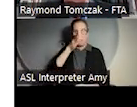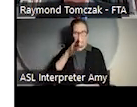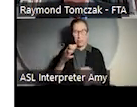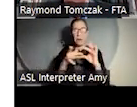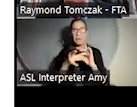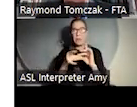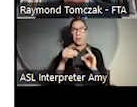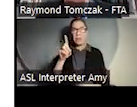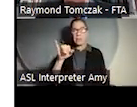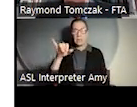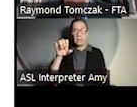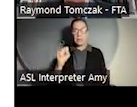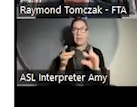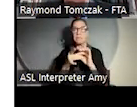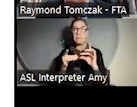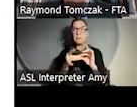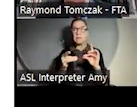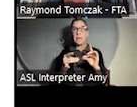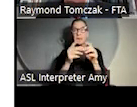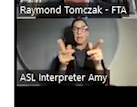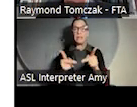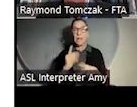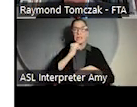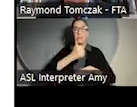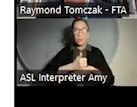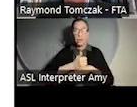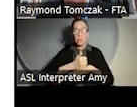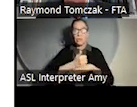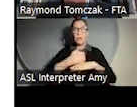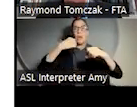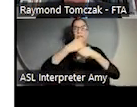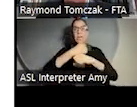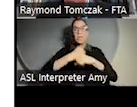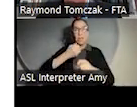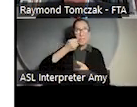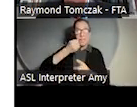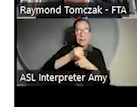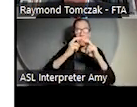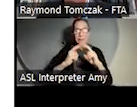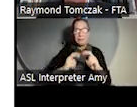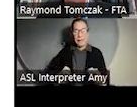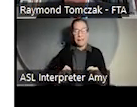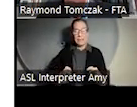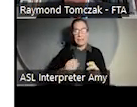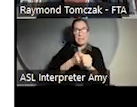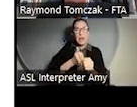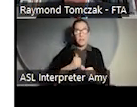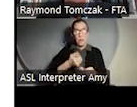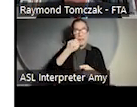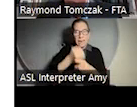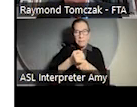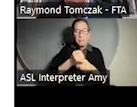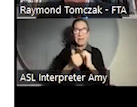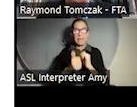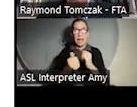DEIS states that representative sites were chosen for construction impact analysis and that significant adverse impacts will be avoided through a combination of